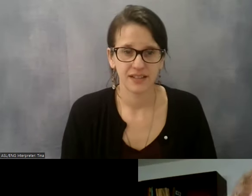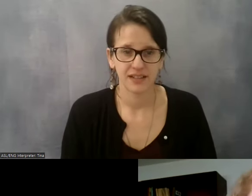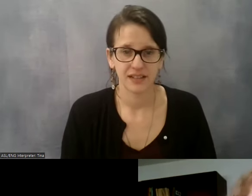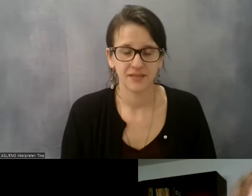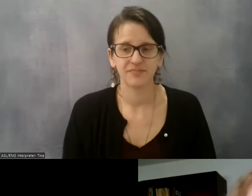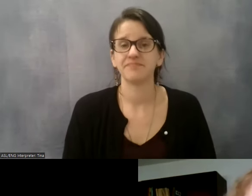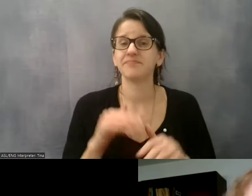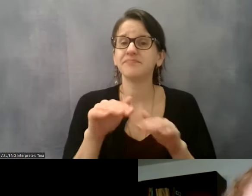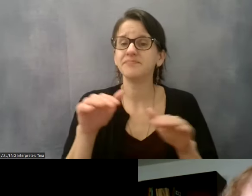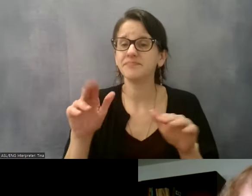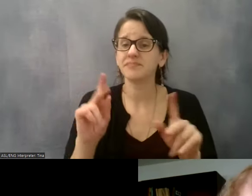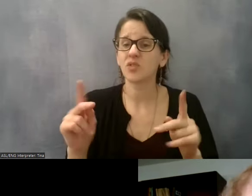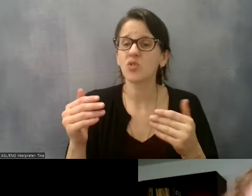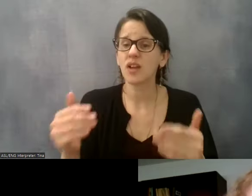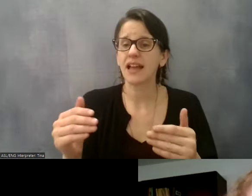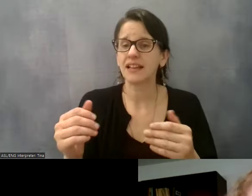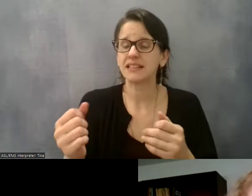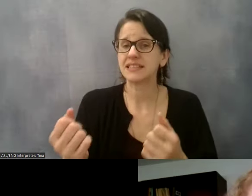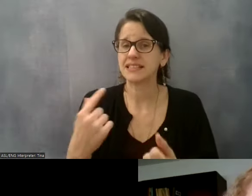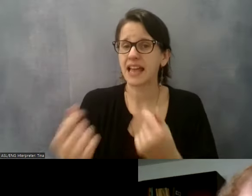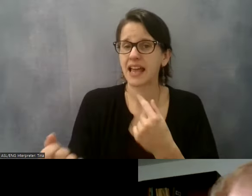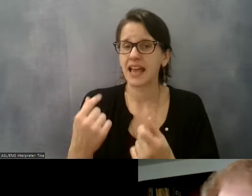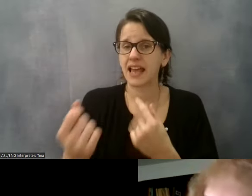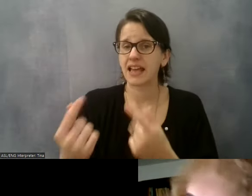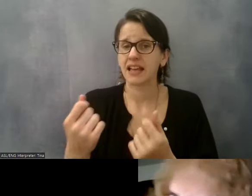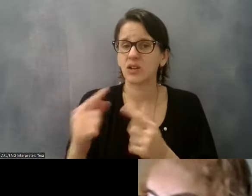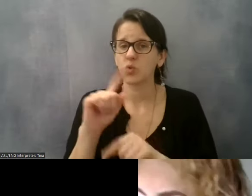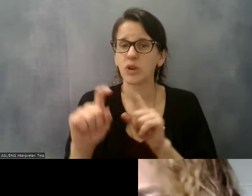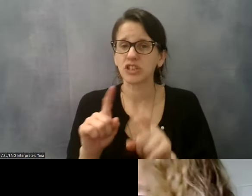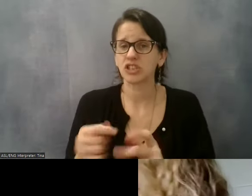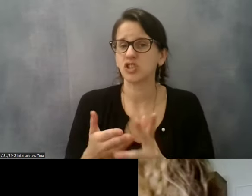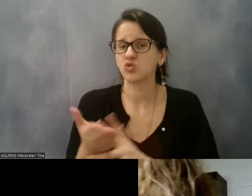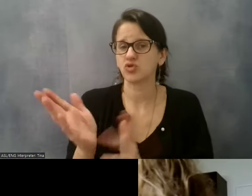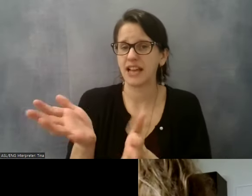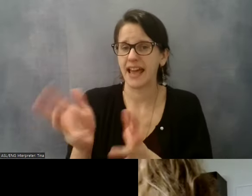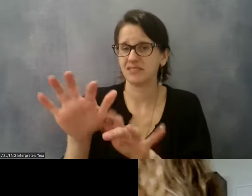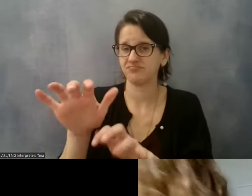Folks, feel free to keep sending those questions in through the chat.